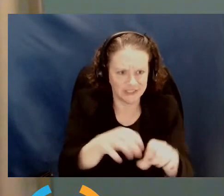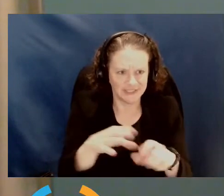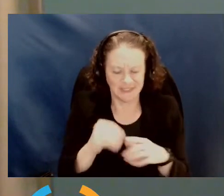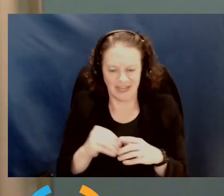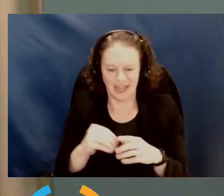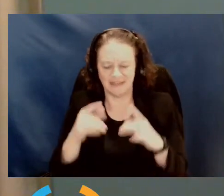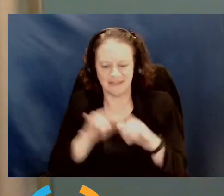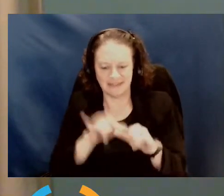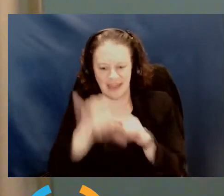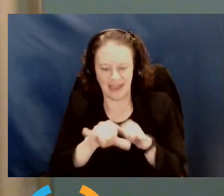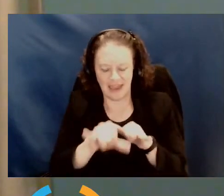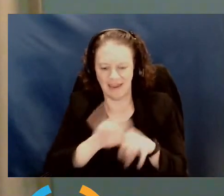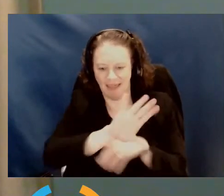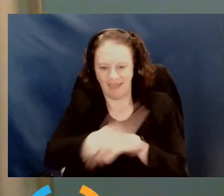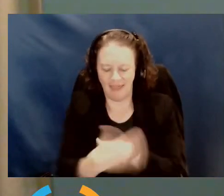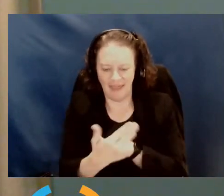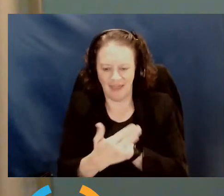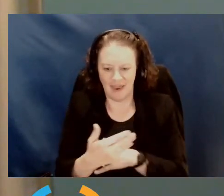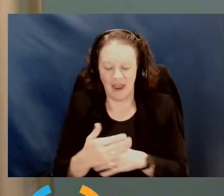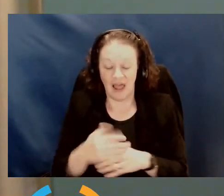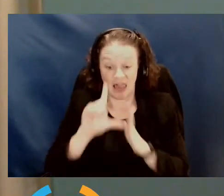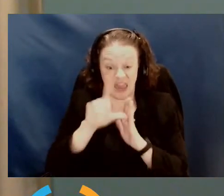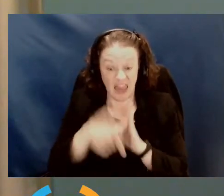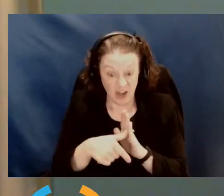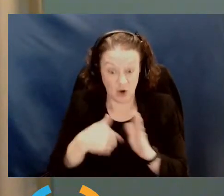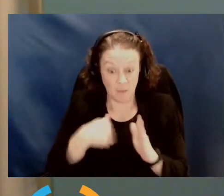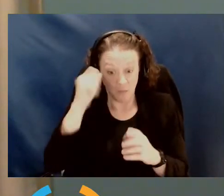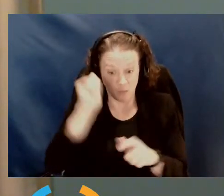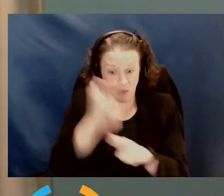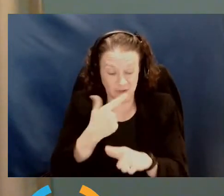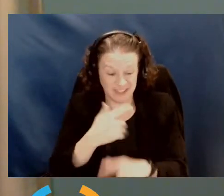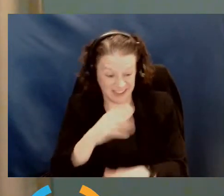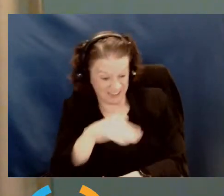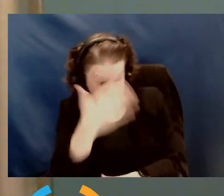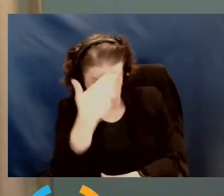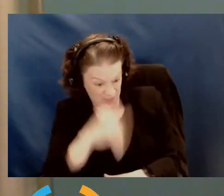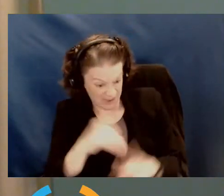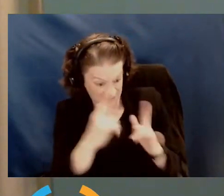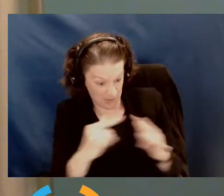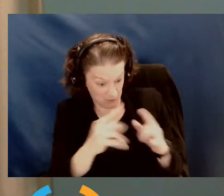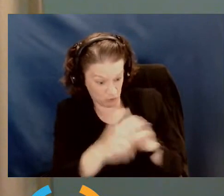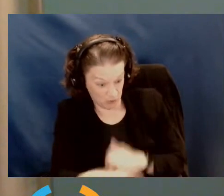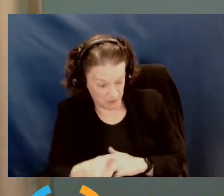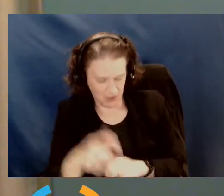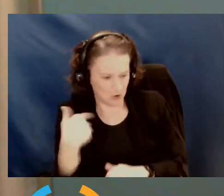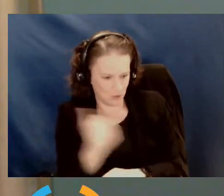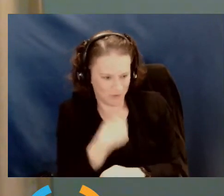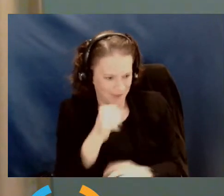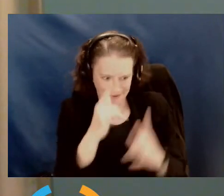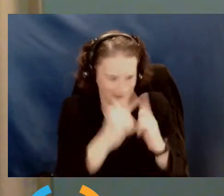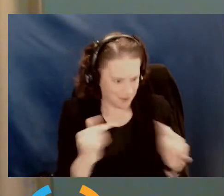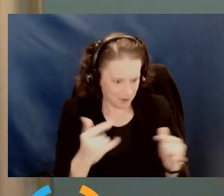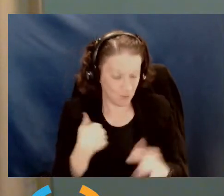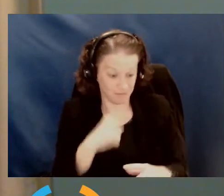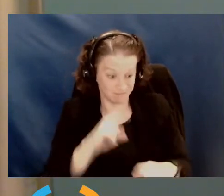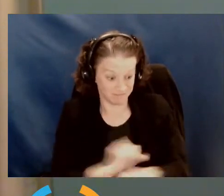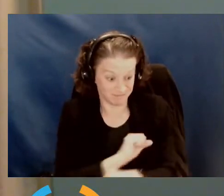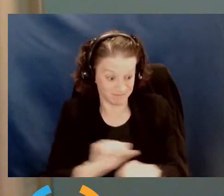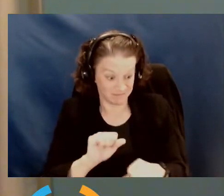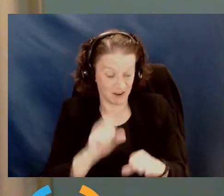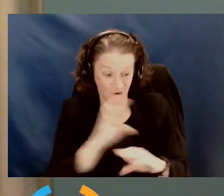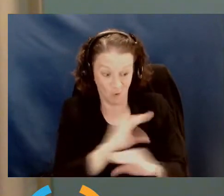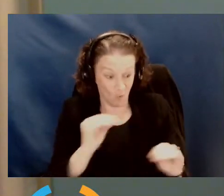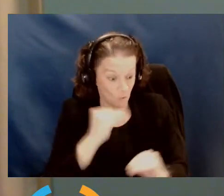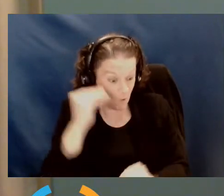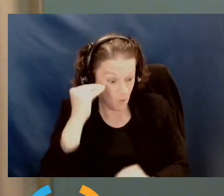were homeless. That's why I've spent my career as an Oregon lawmaker and a civil rights attorney fighting for other Oregon families